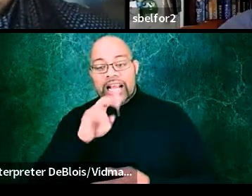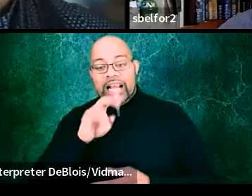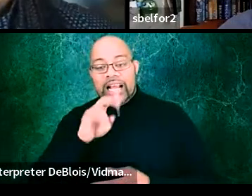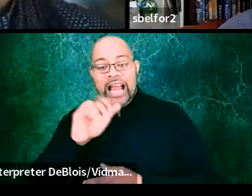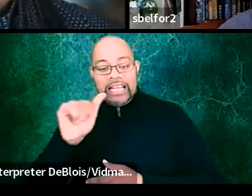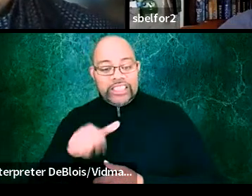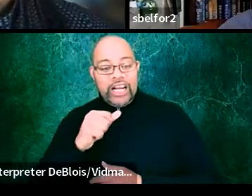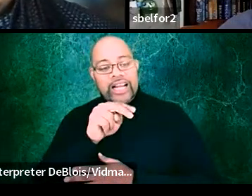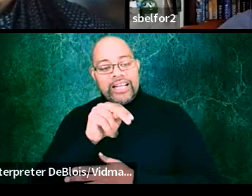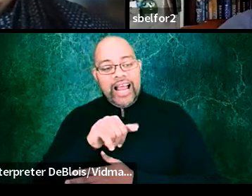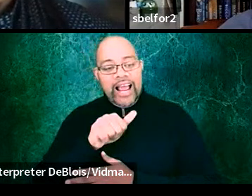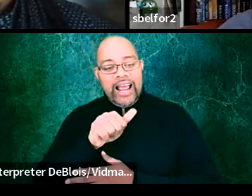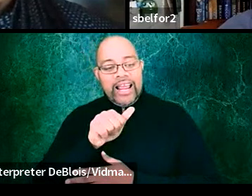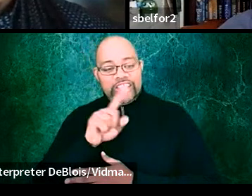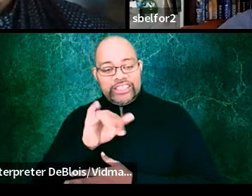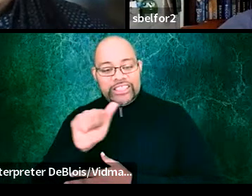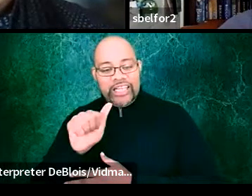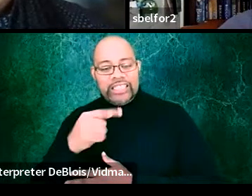was,